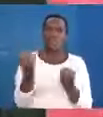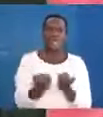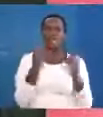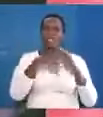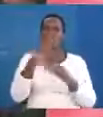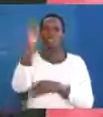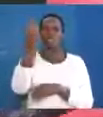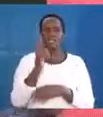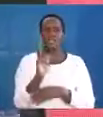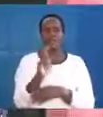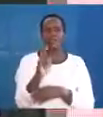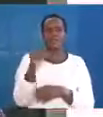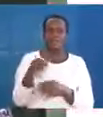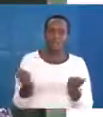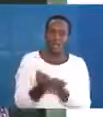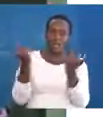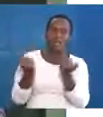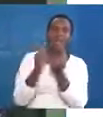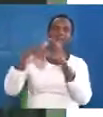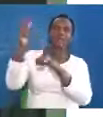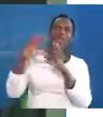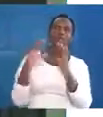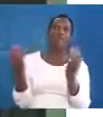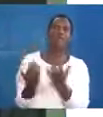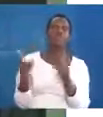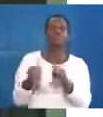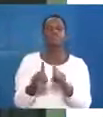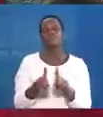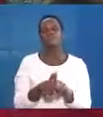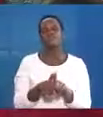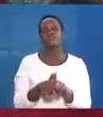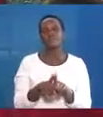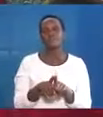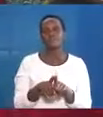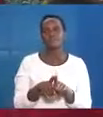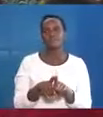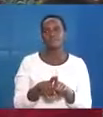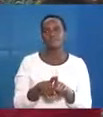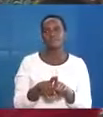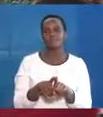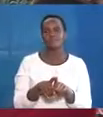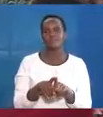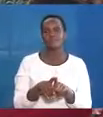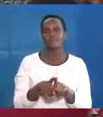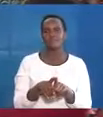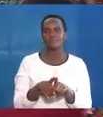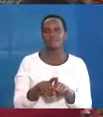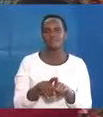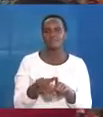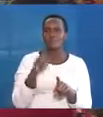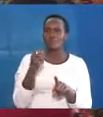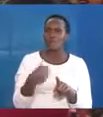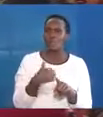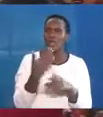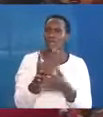done in many other countries in the world. New democracies. So there are things that have gone into this, a lot